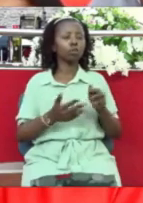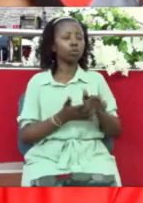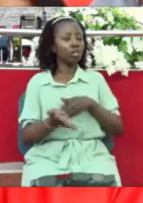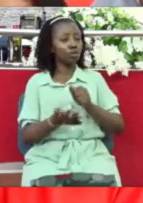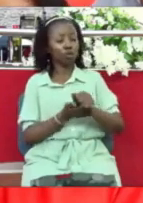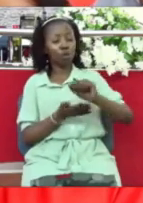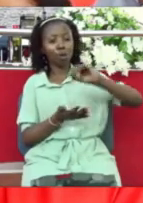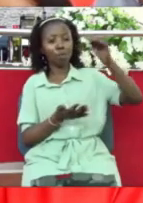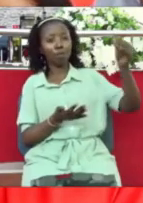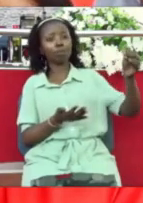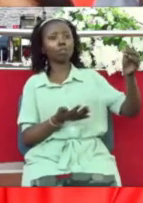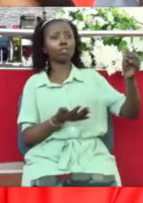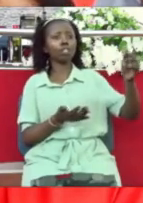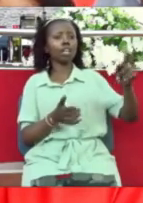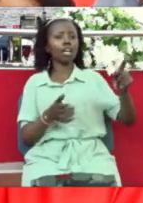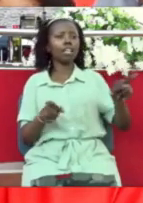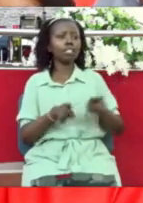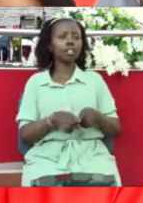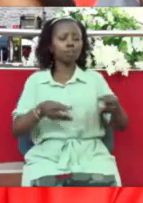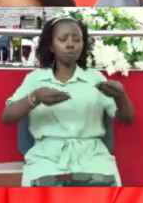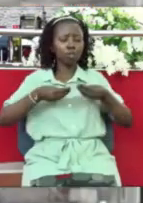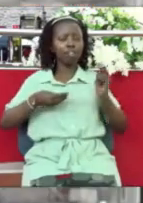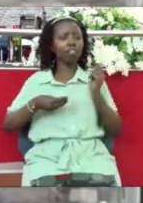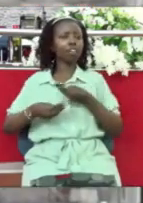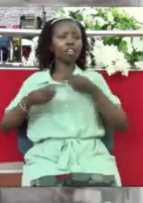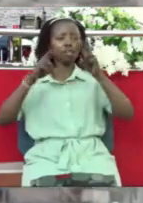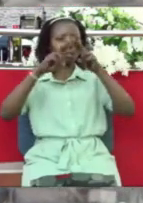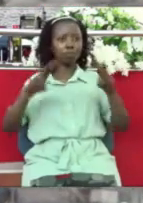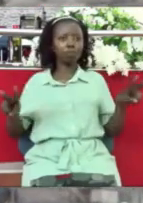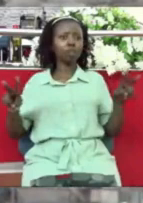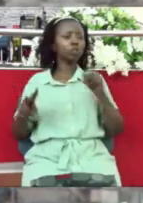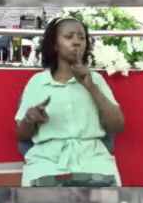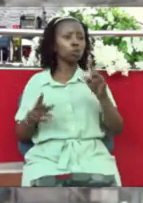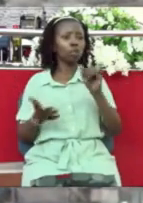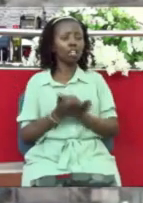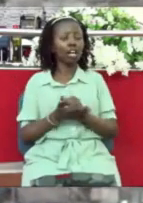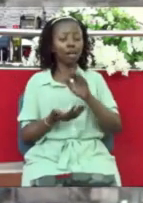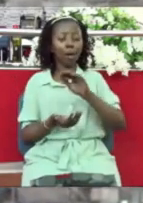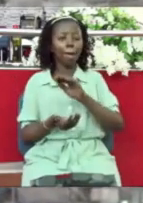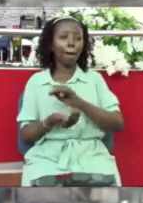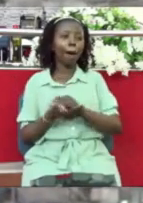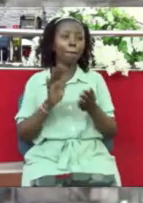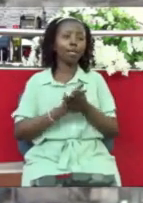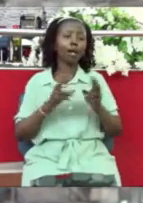mountains and to give us peace and so that we can emerge victoriously.